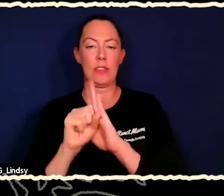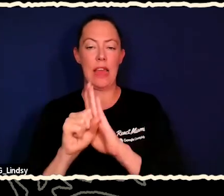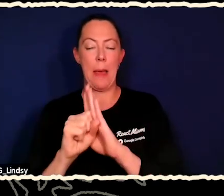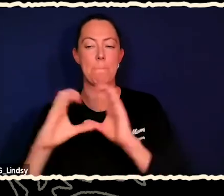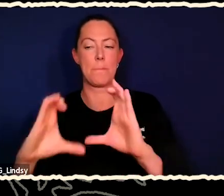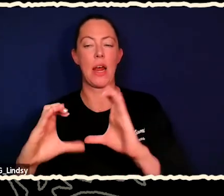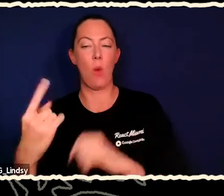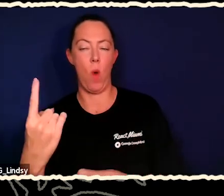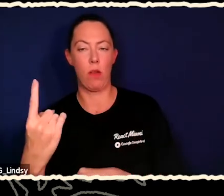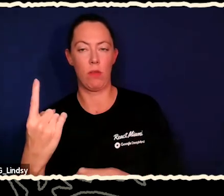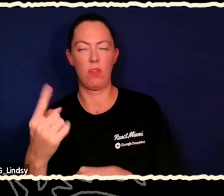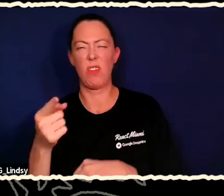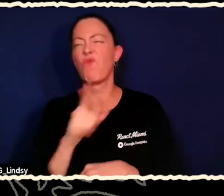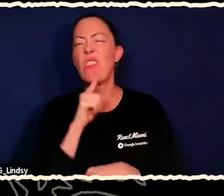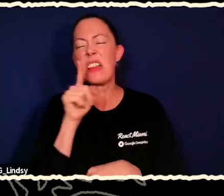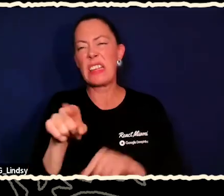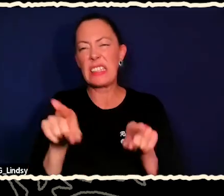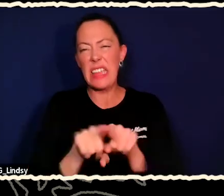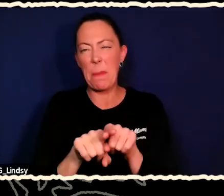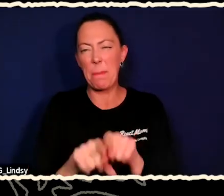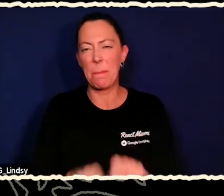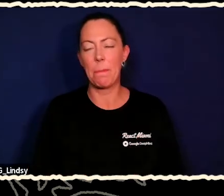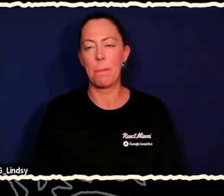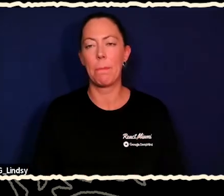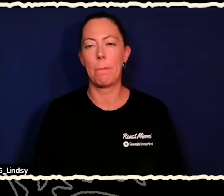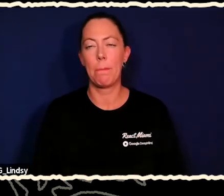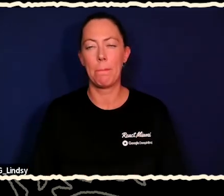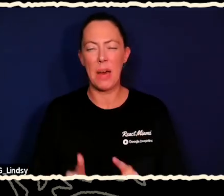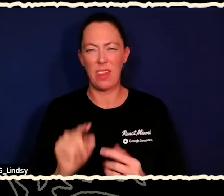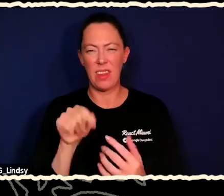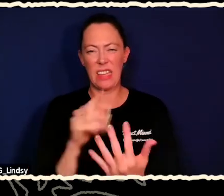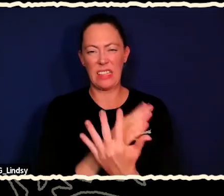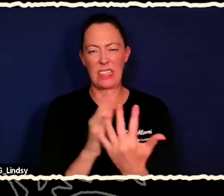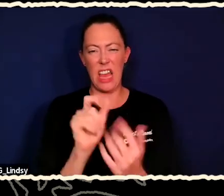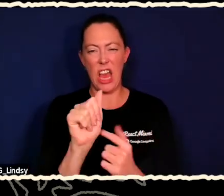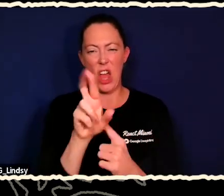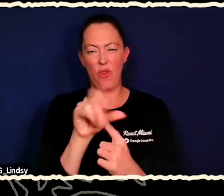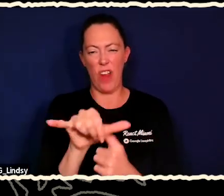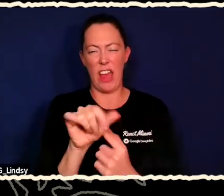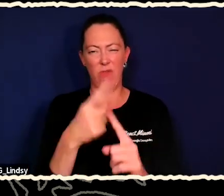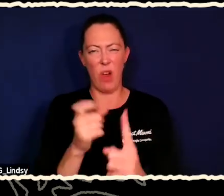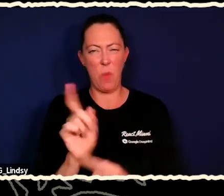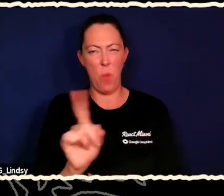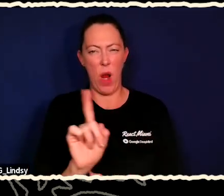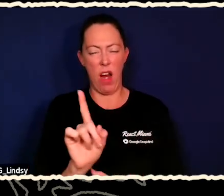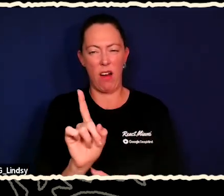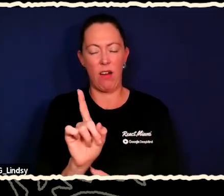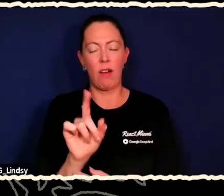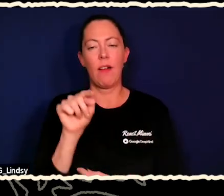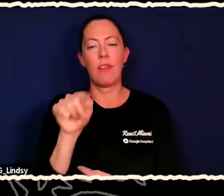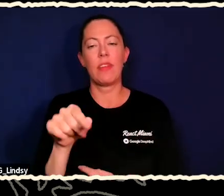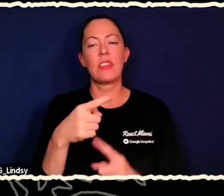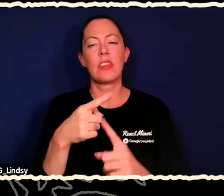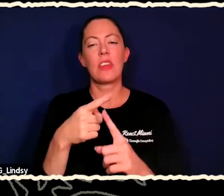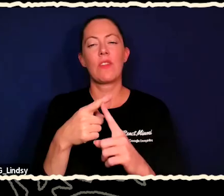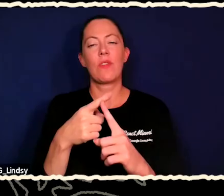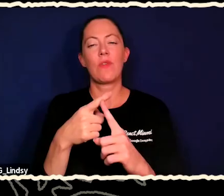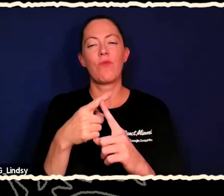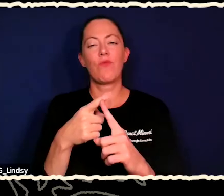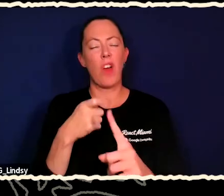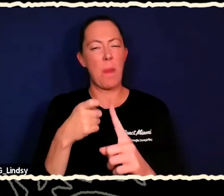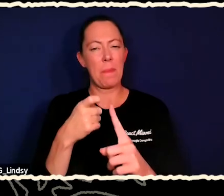Although, where is this $sign array coming from in the first? It's coming from something called